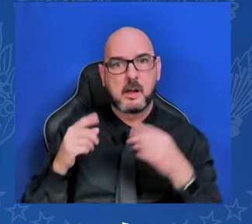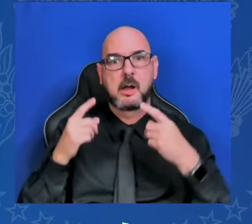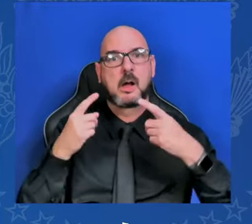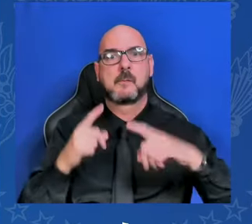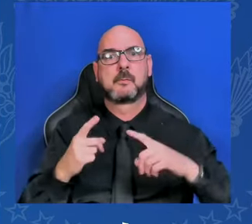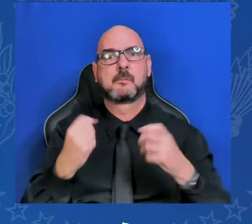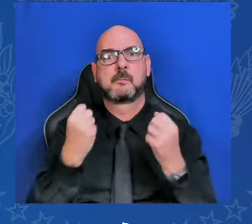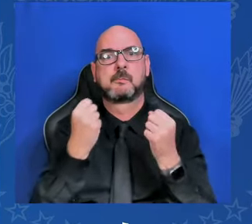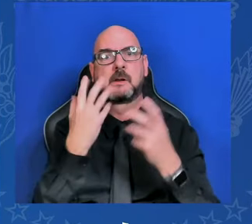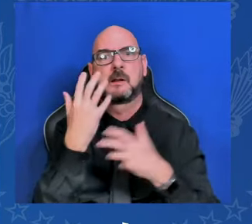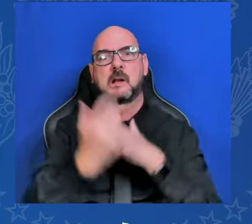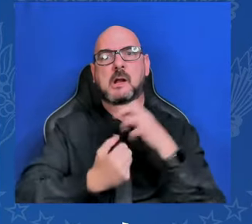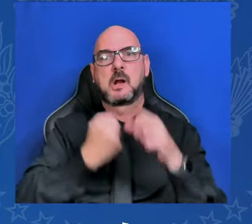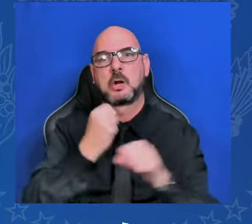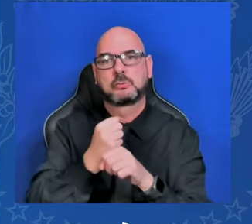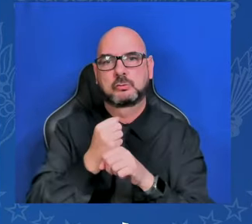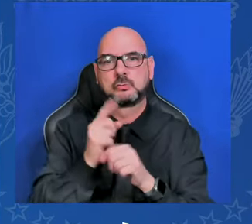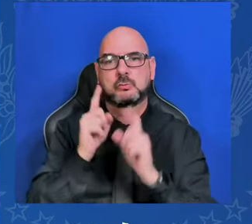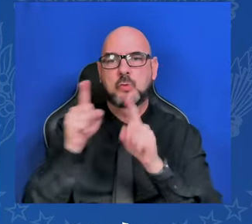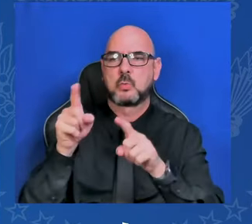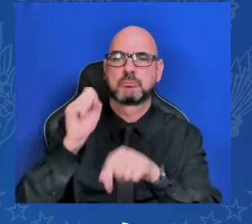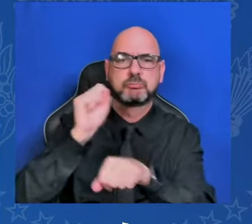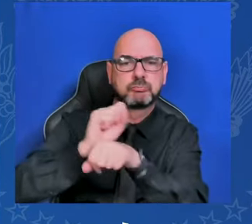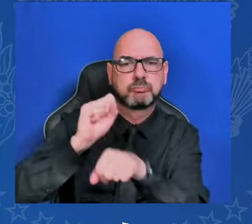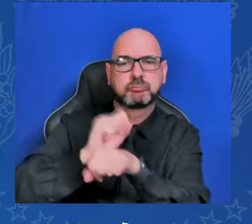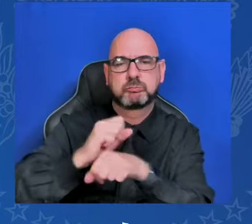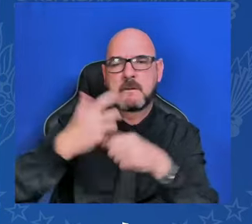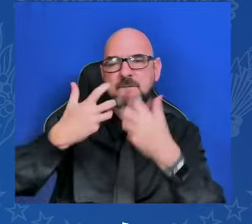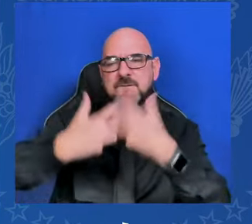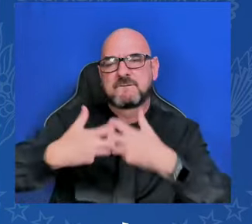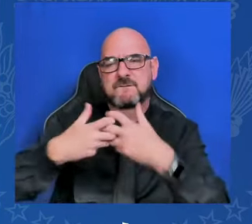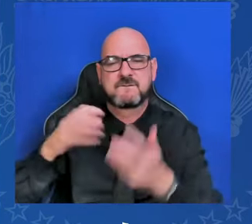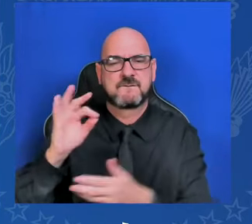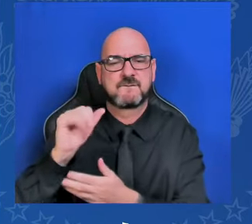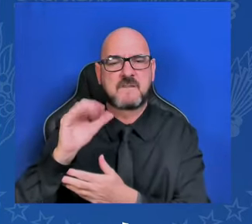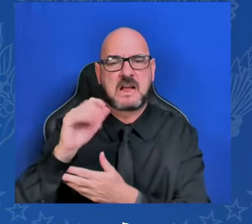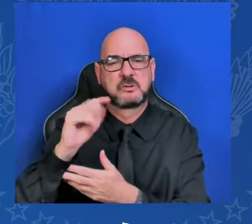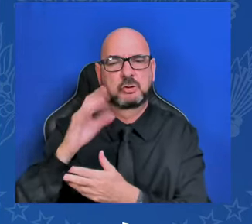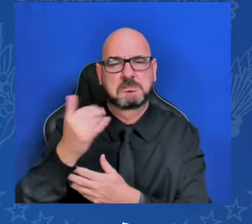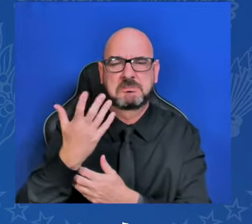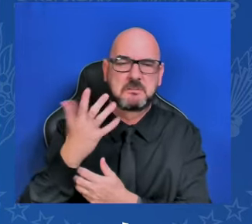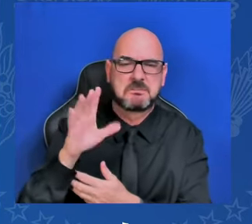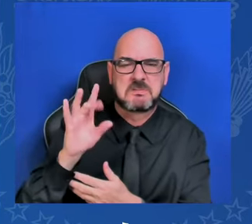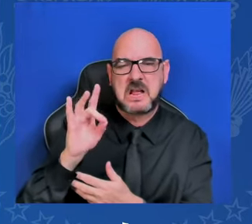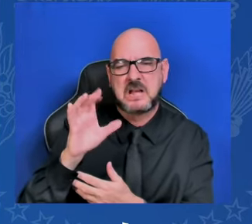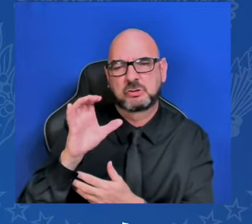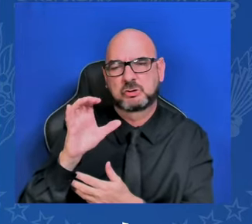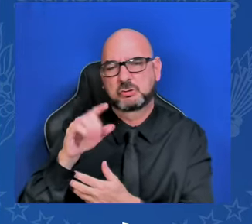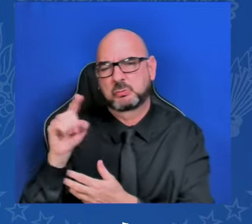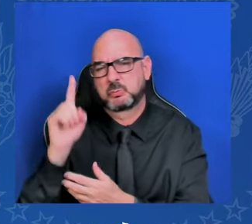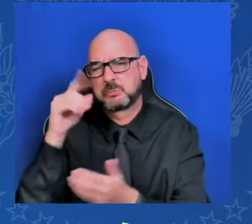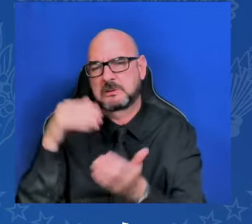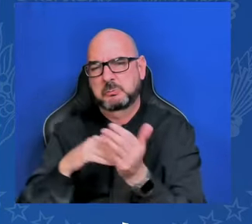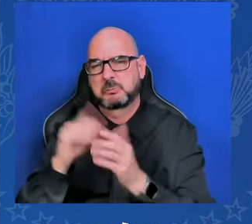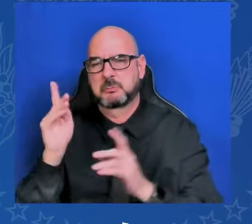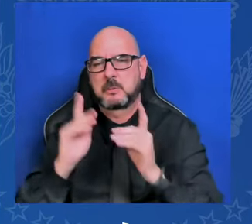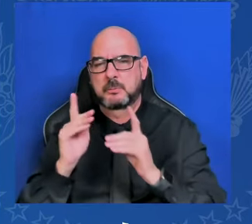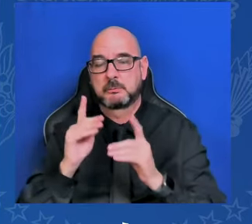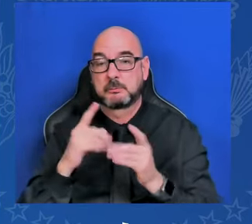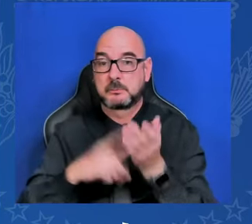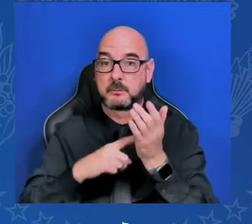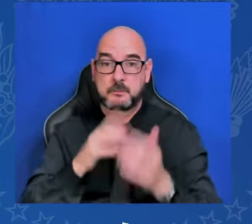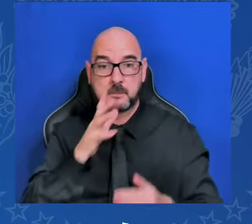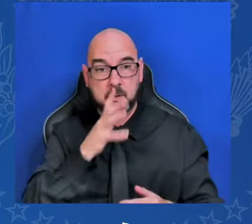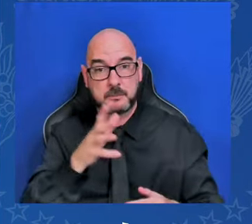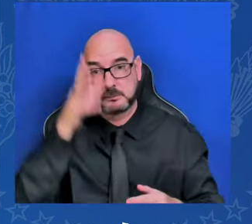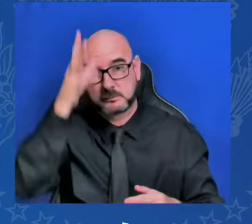employed 800, 1,000, 1,200 people. Mom had worked there, dad had worked there, grandpa, grandma, and they had